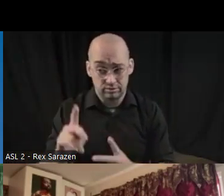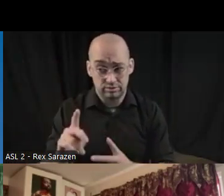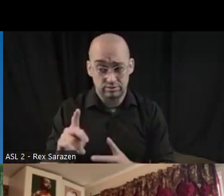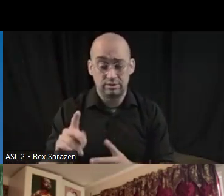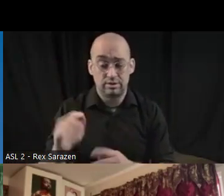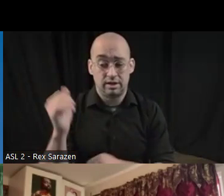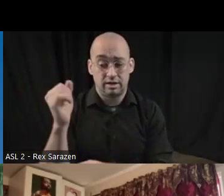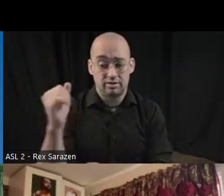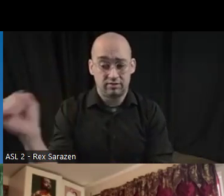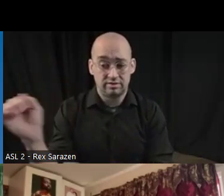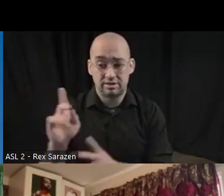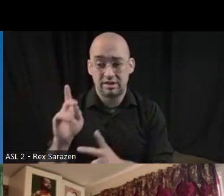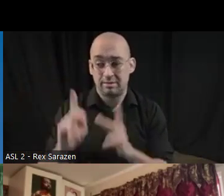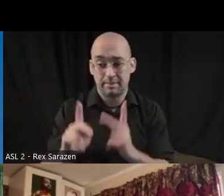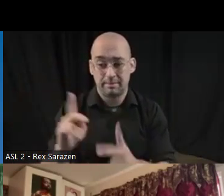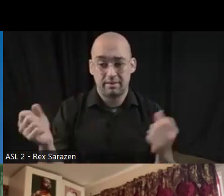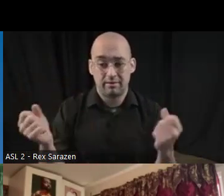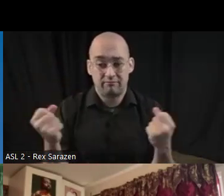memorial service because they thought it was